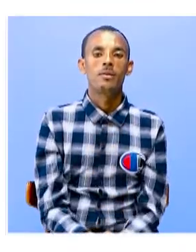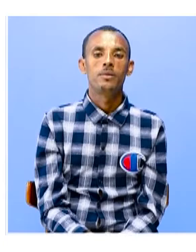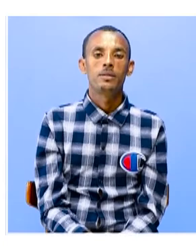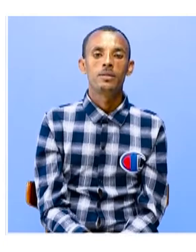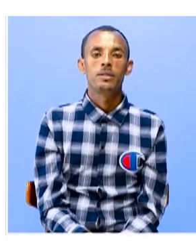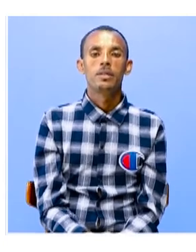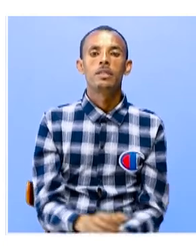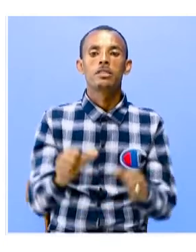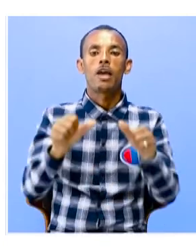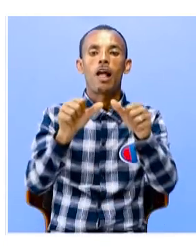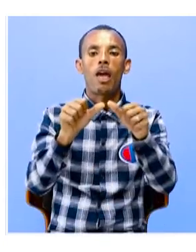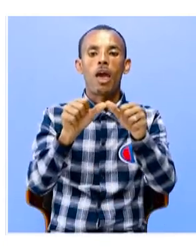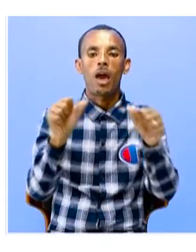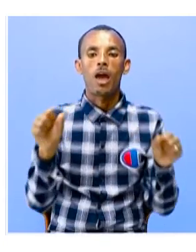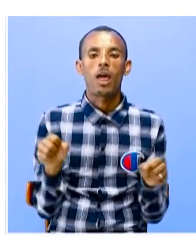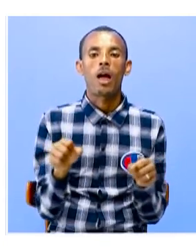the area